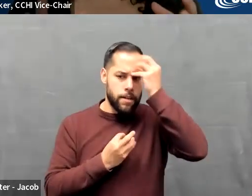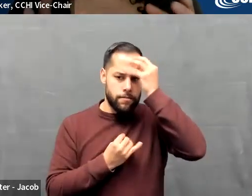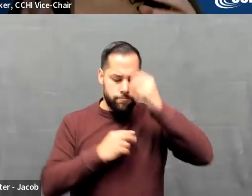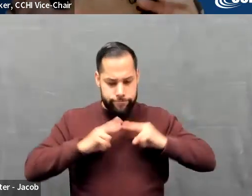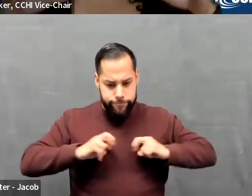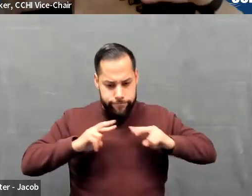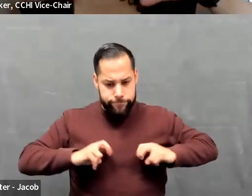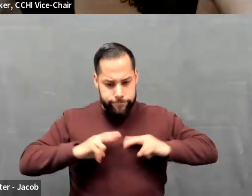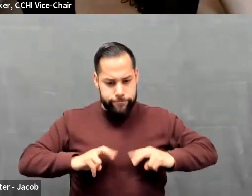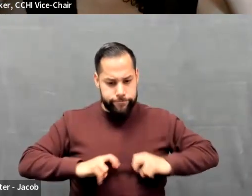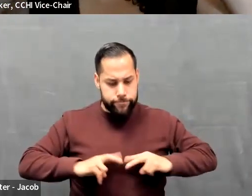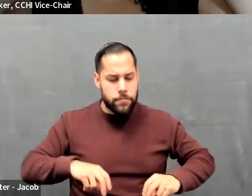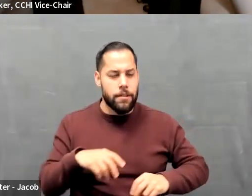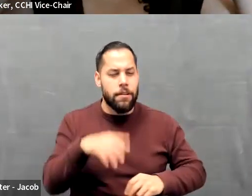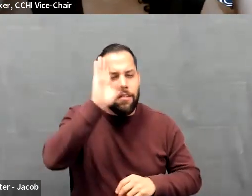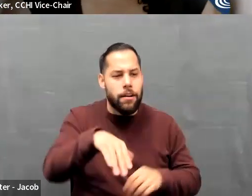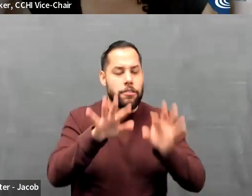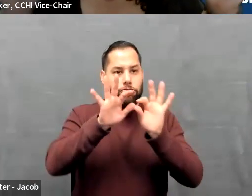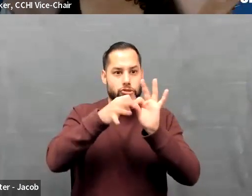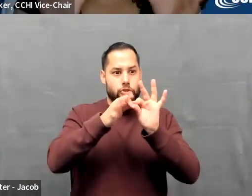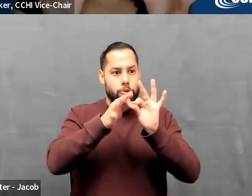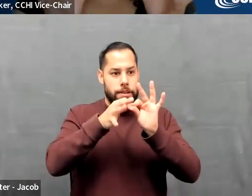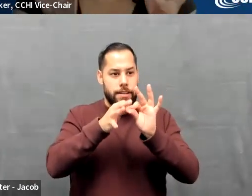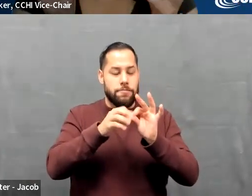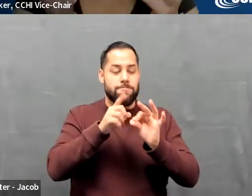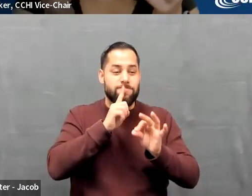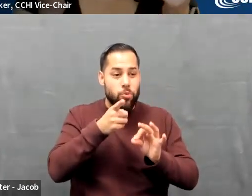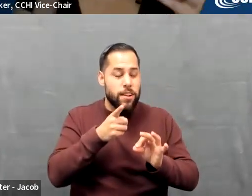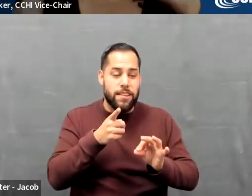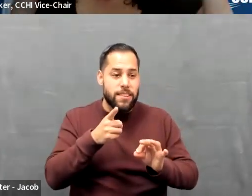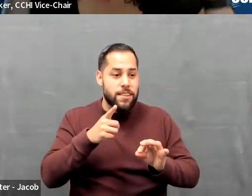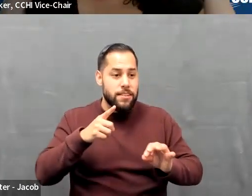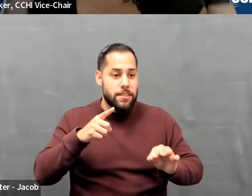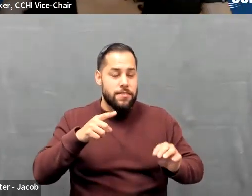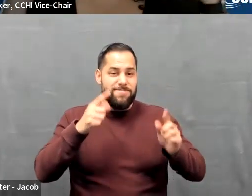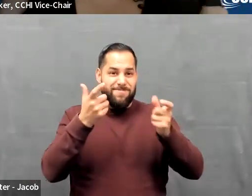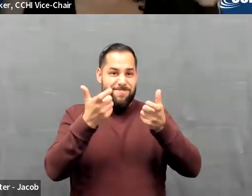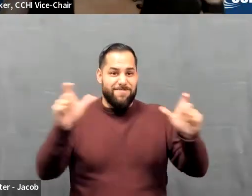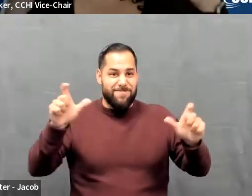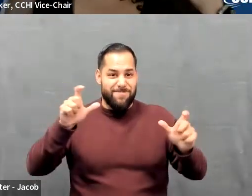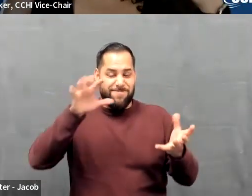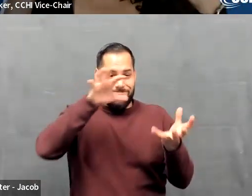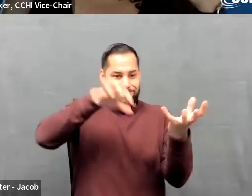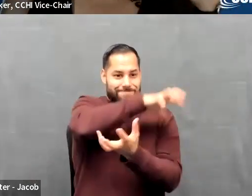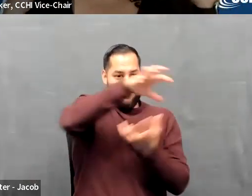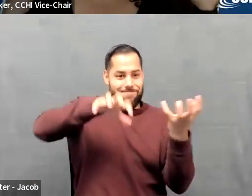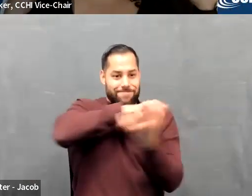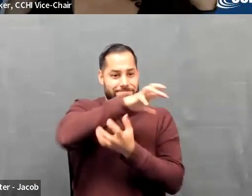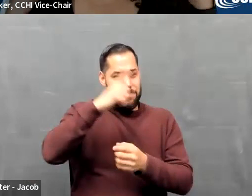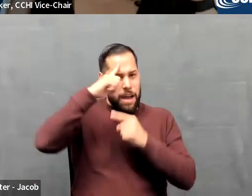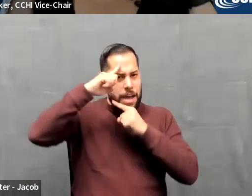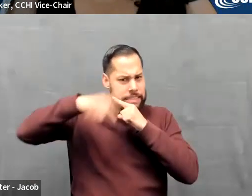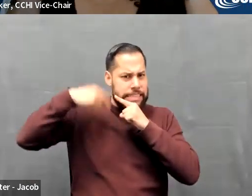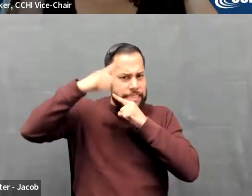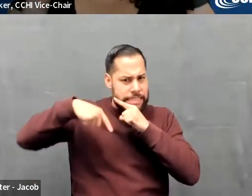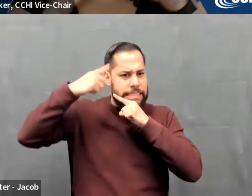analysis. You know, interpreting is this massive combination of mental efforts,